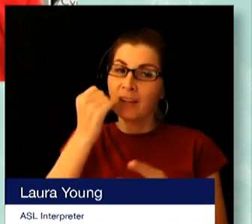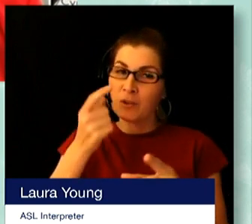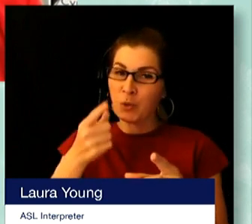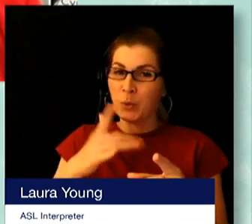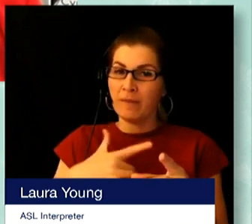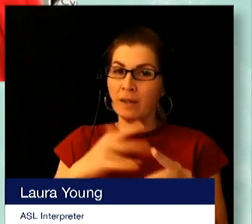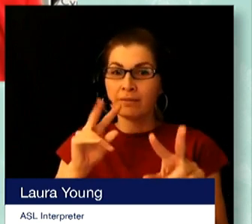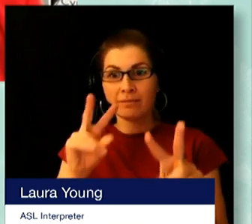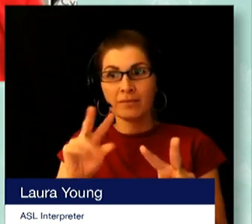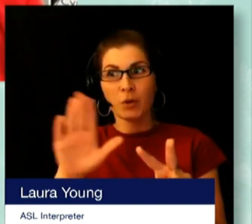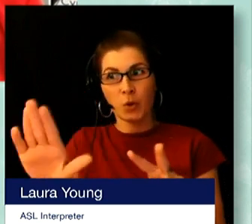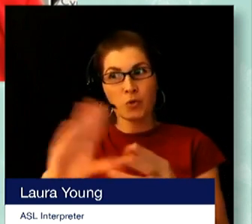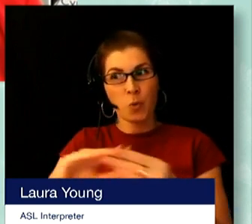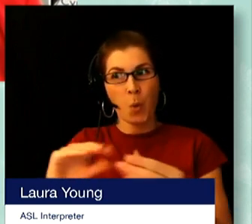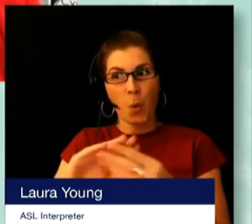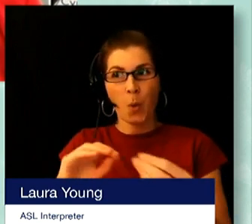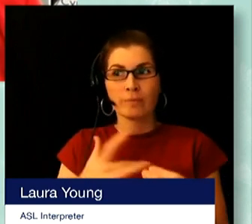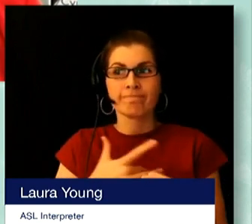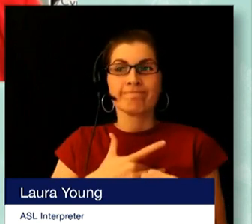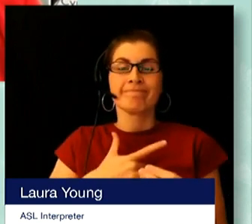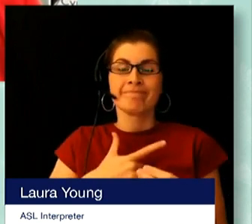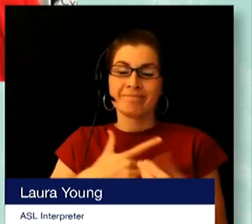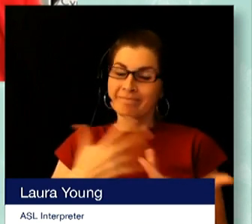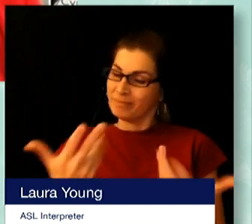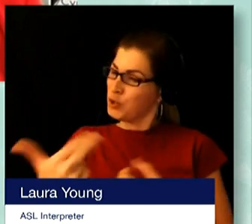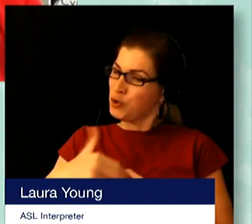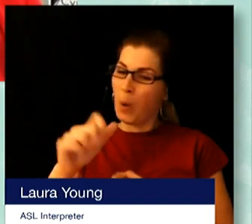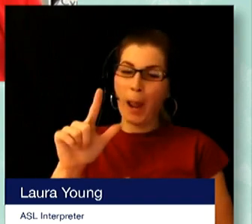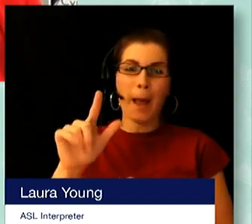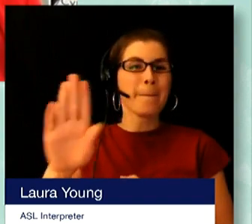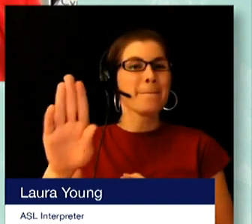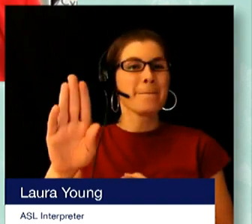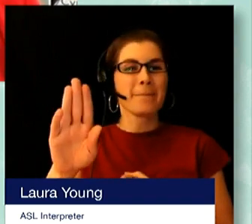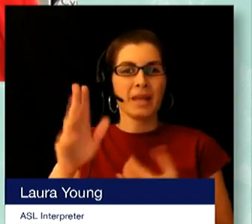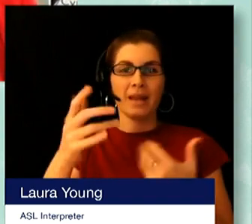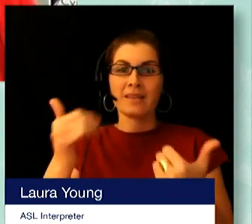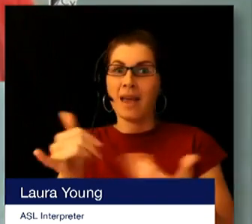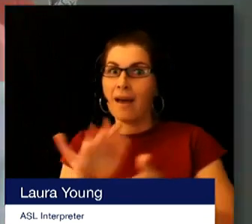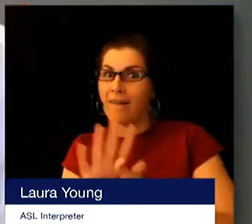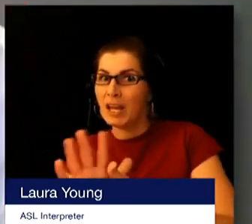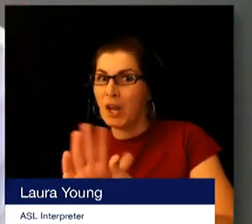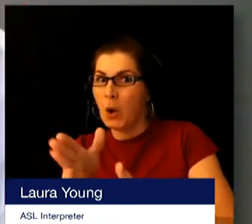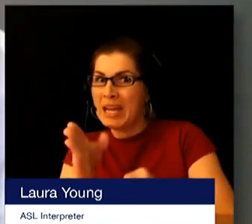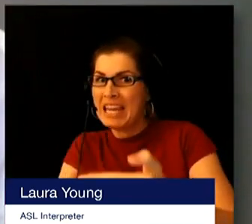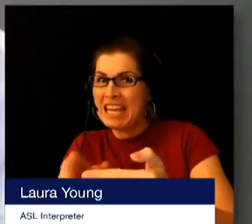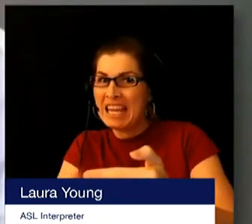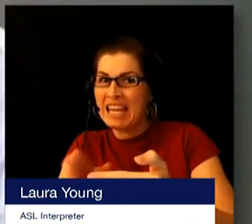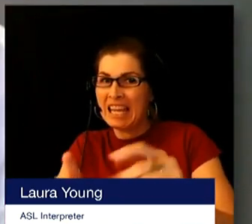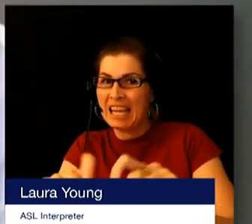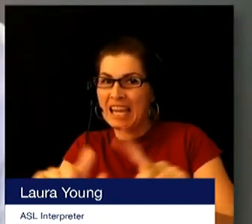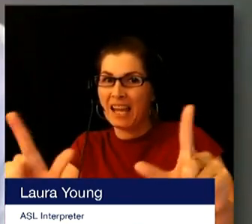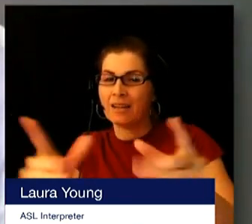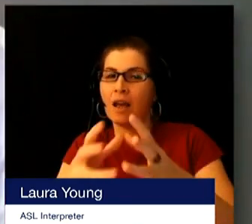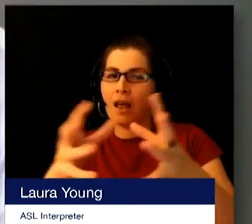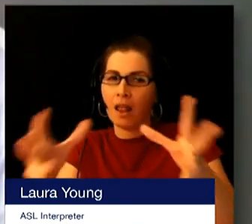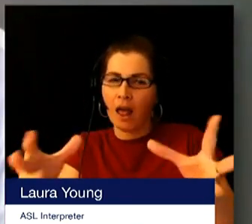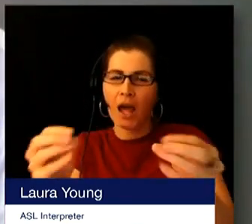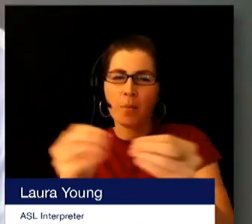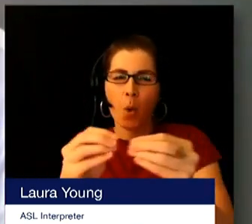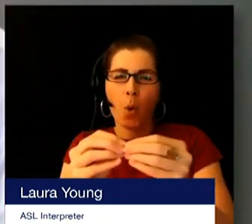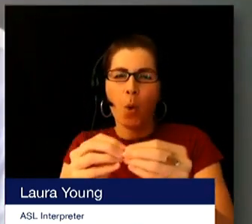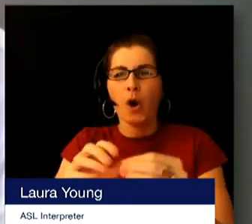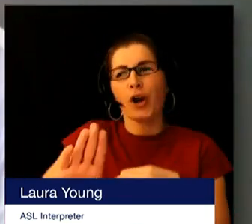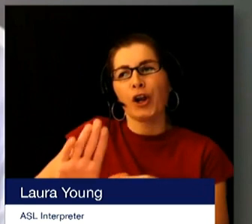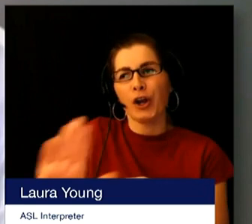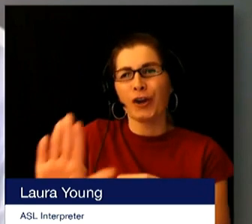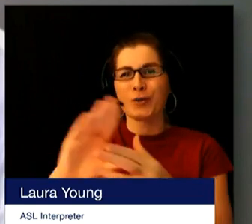said, join the club and hang around, because the video we're premiering at the end of this town hall features a lot more of Cyntoia sharing